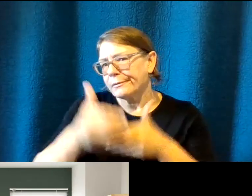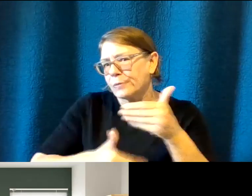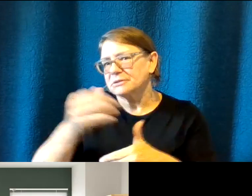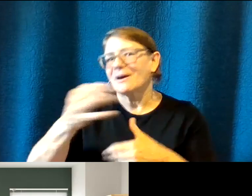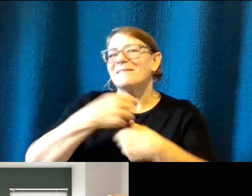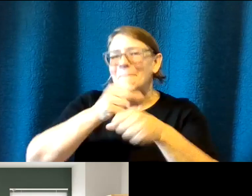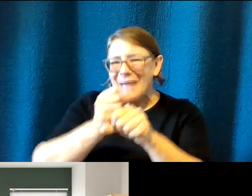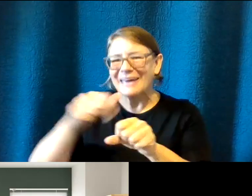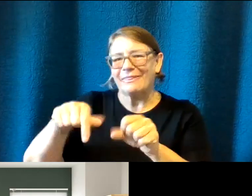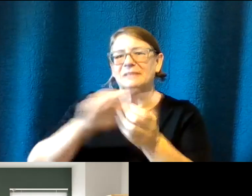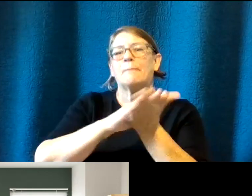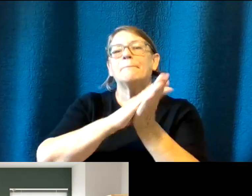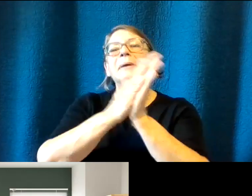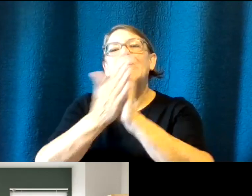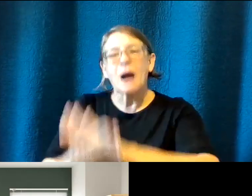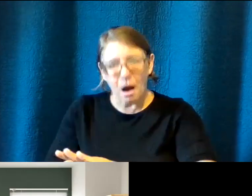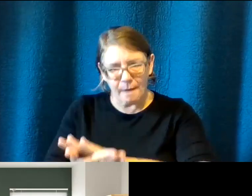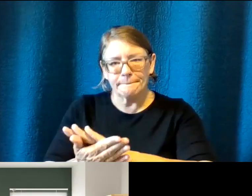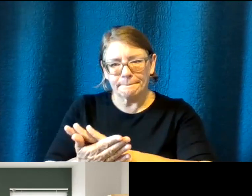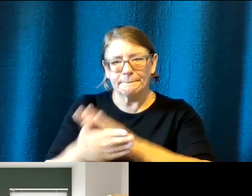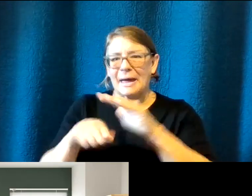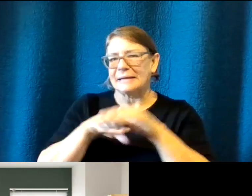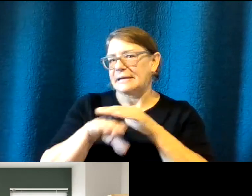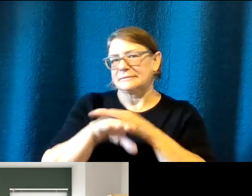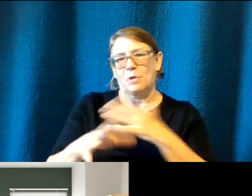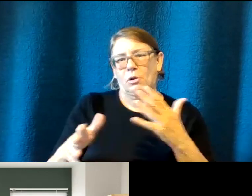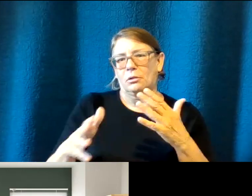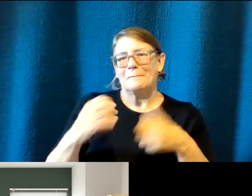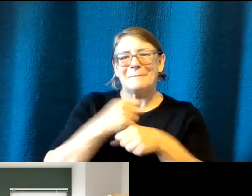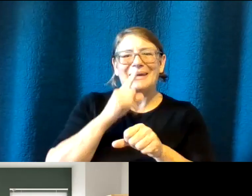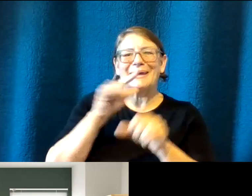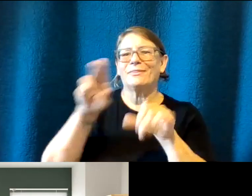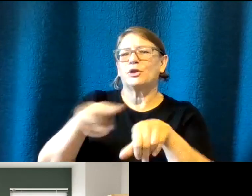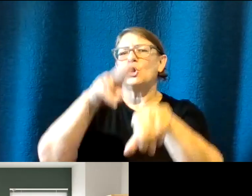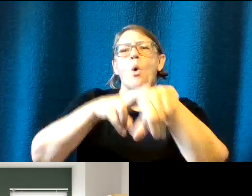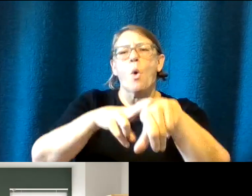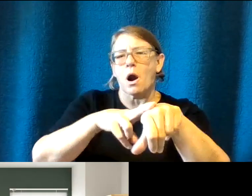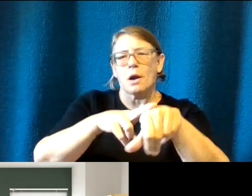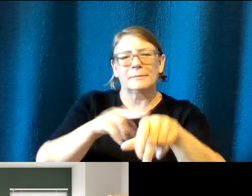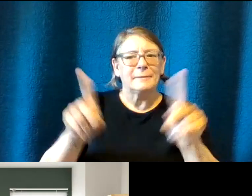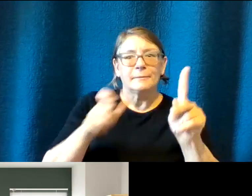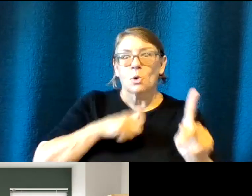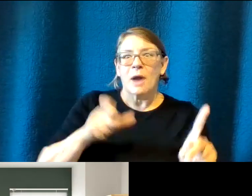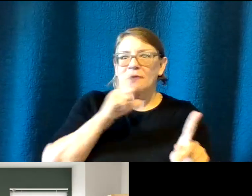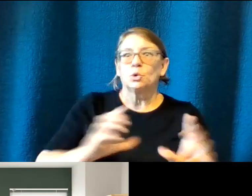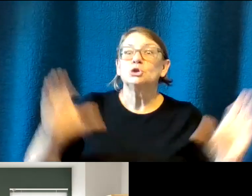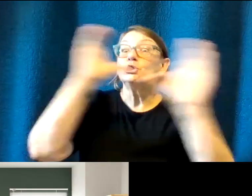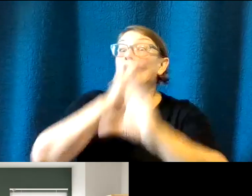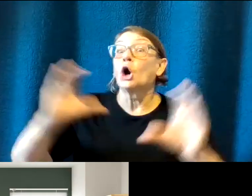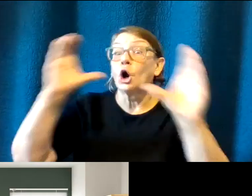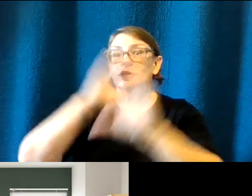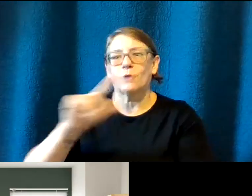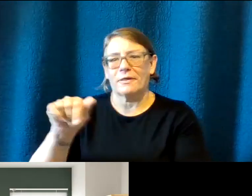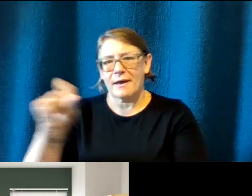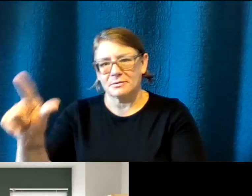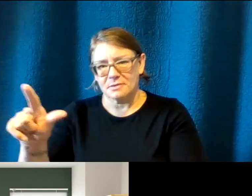making this just what is. It's not something that people have to look for, but it's right there and showing them